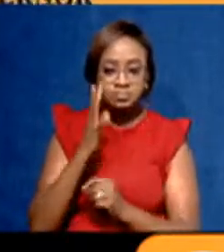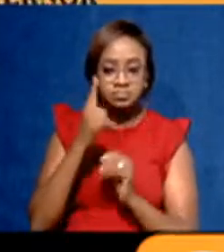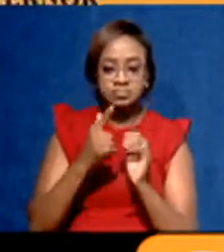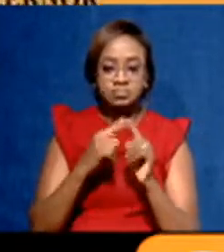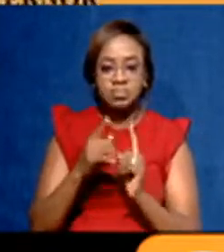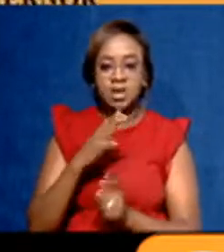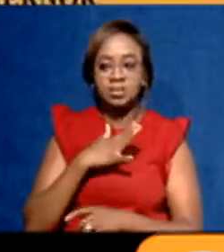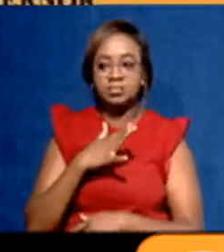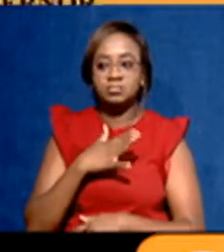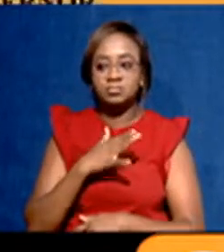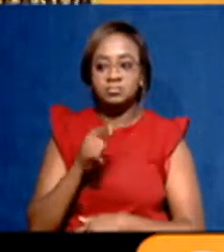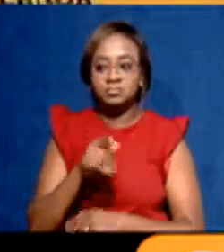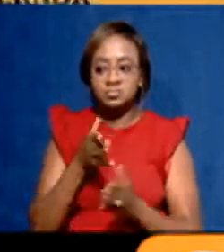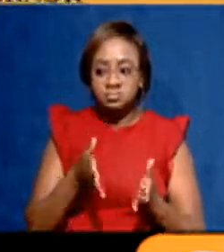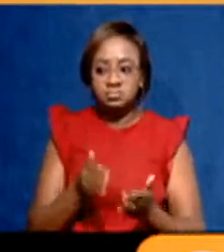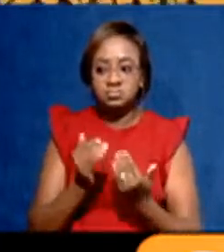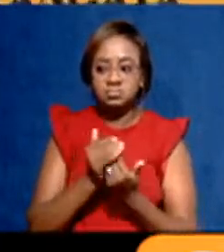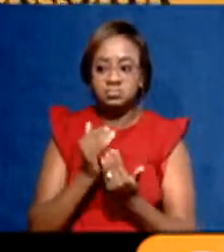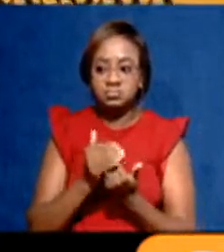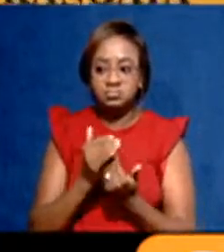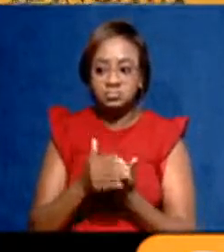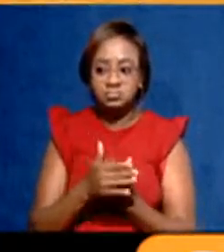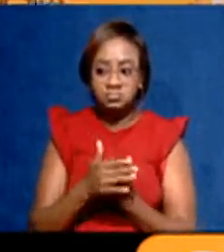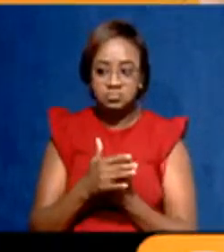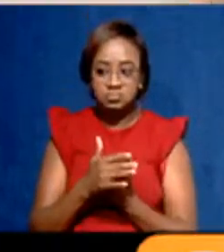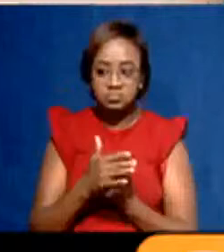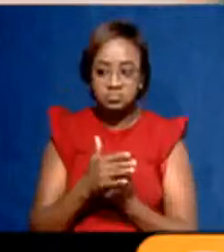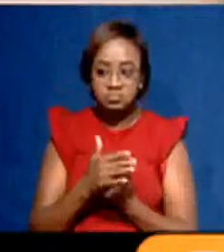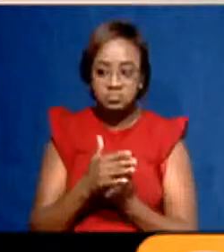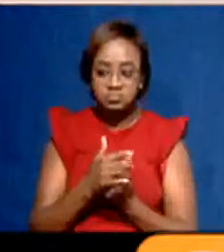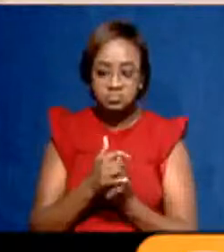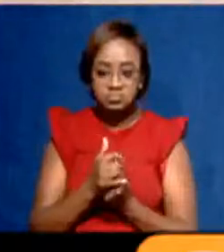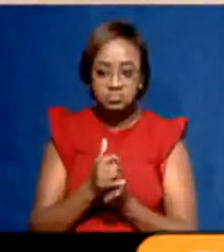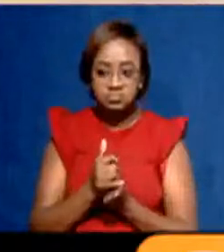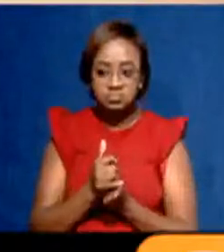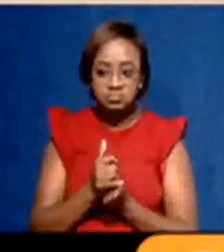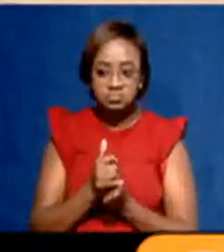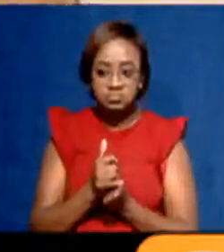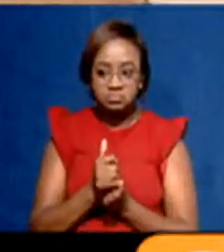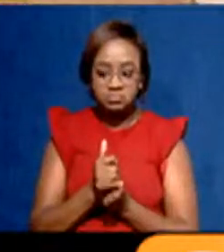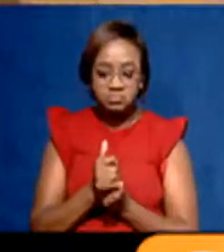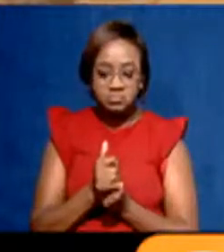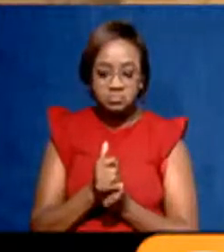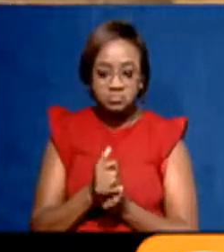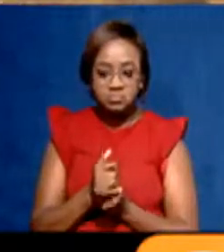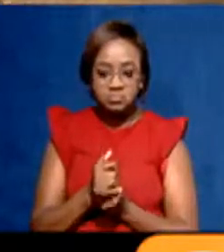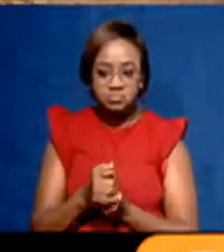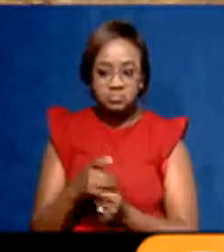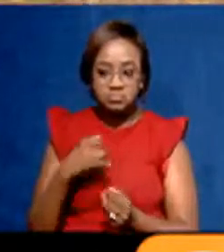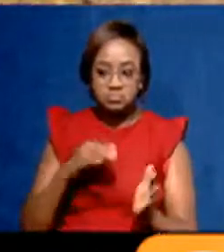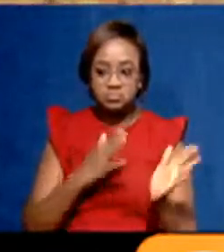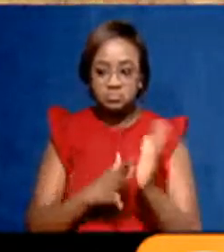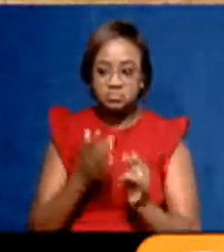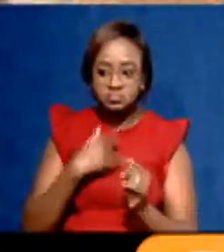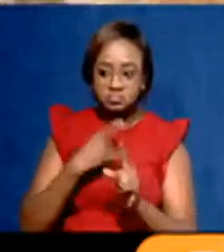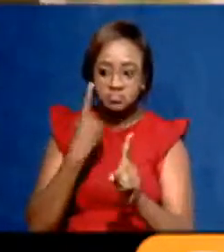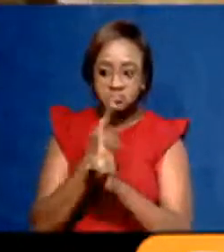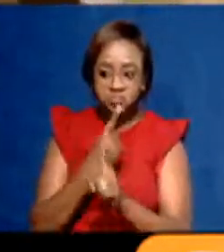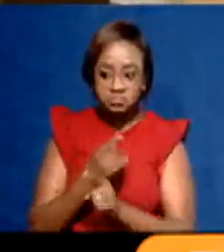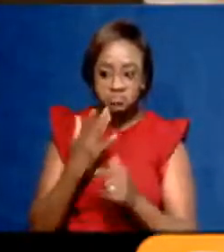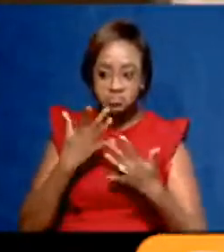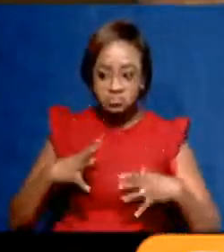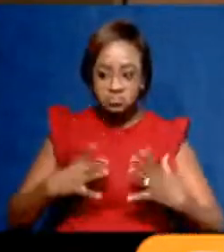care as it exists now might go. However, they are saying there will be people who will be expected to